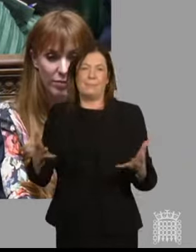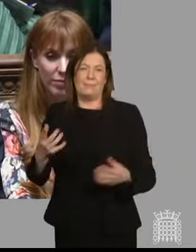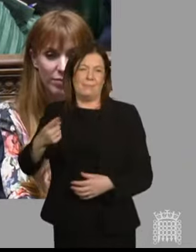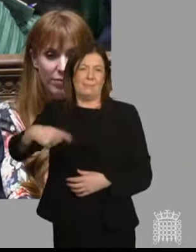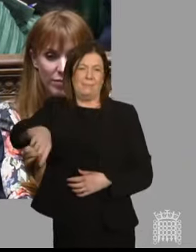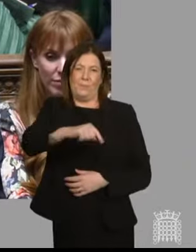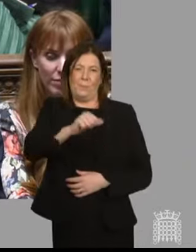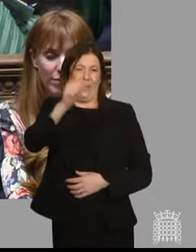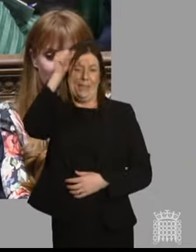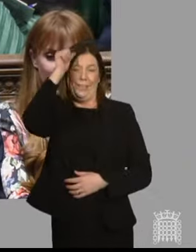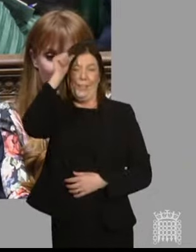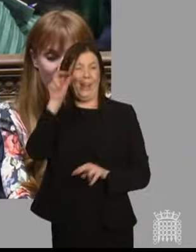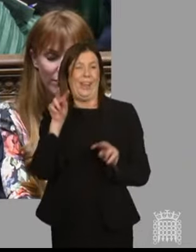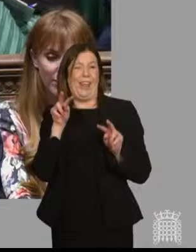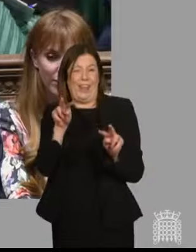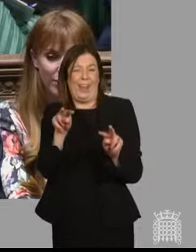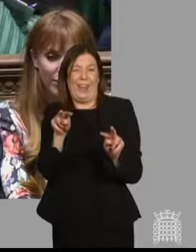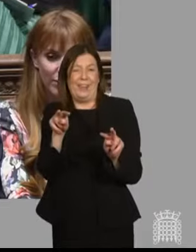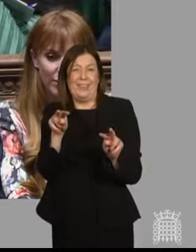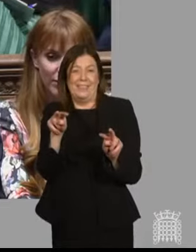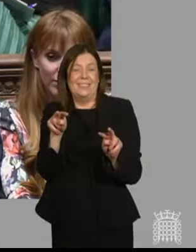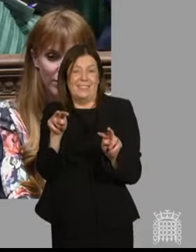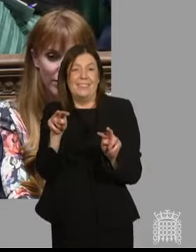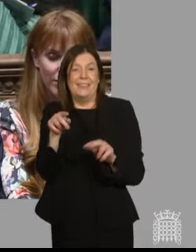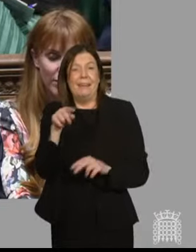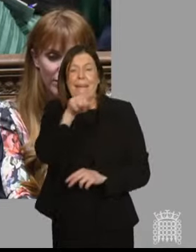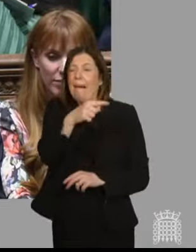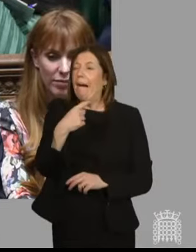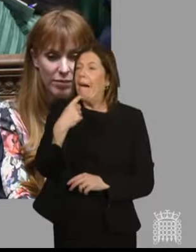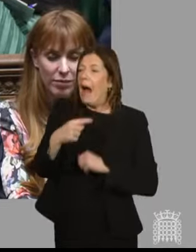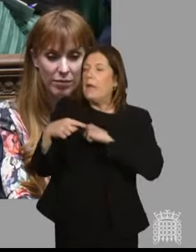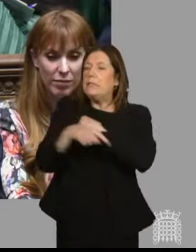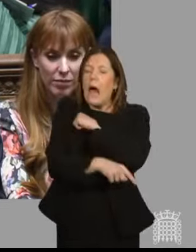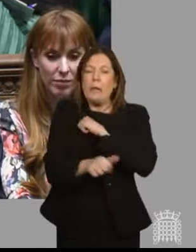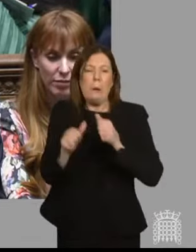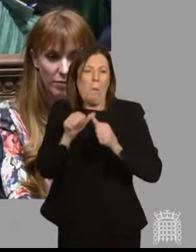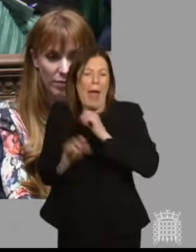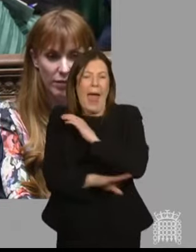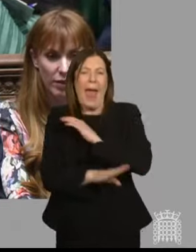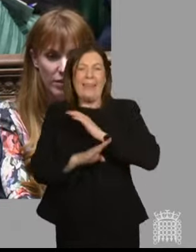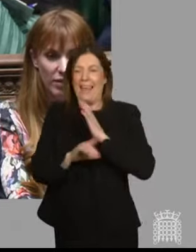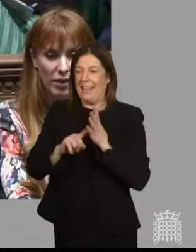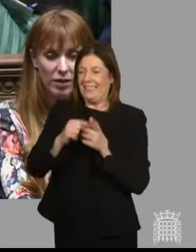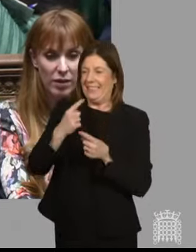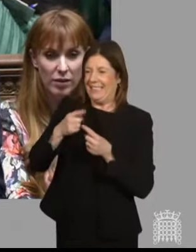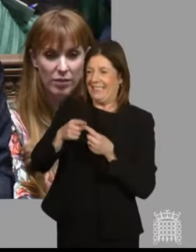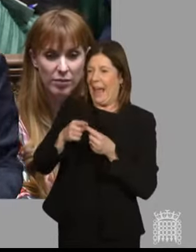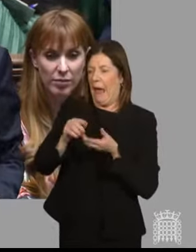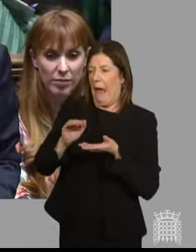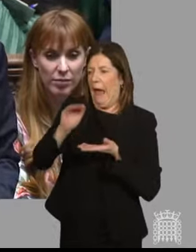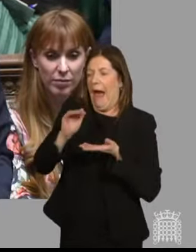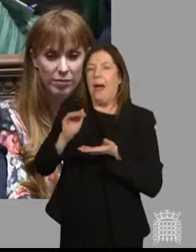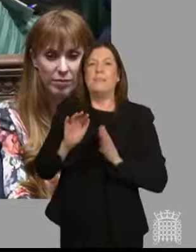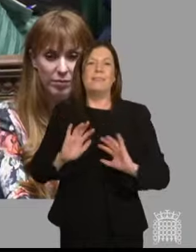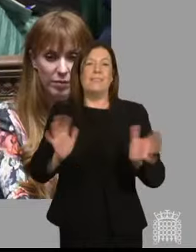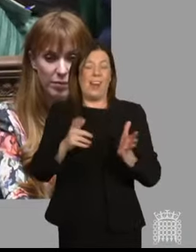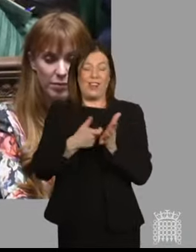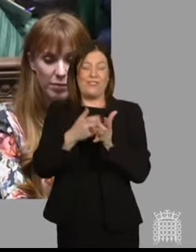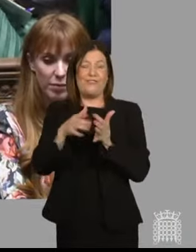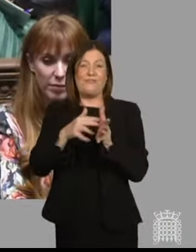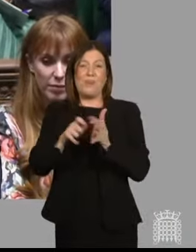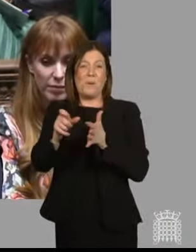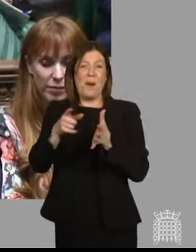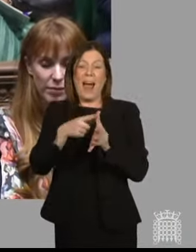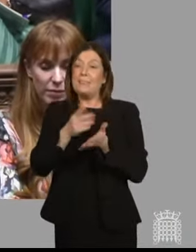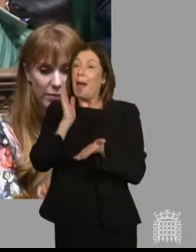debt isn't falling and taxes are going up, he knows the Rwanda gimmick won't work. But he can't be honest